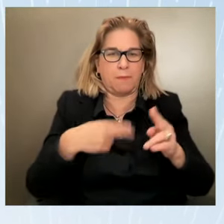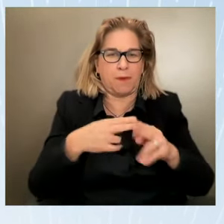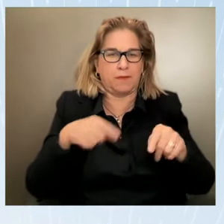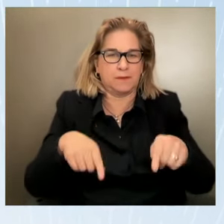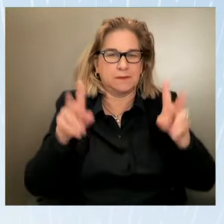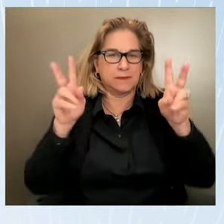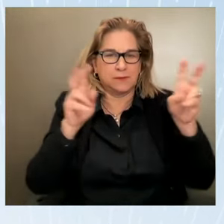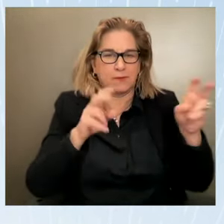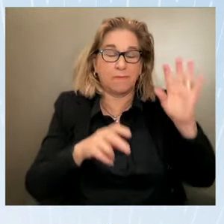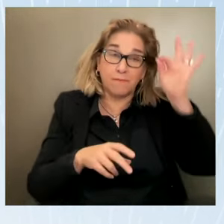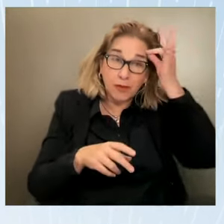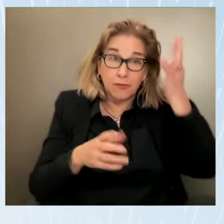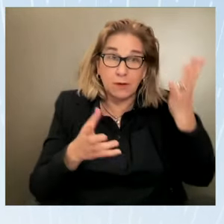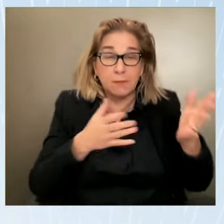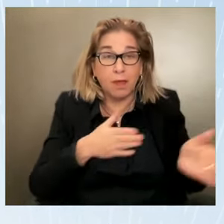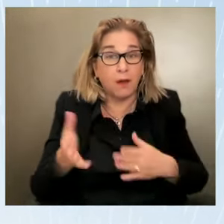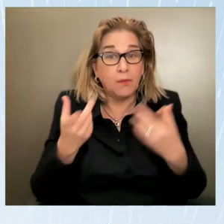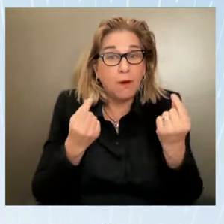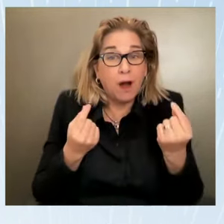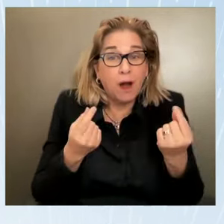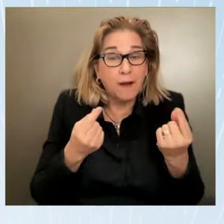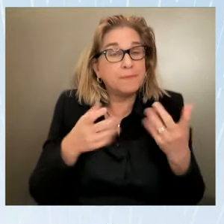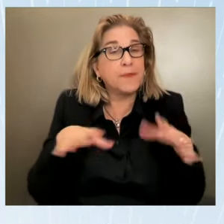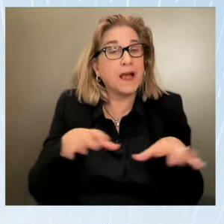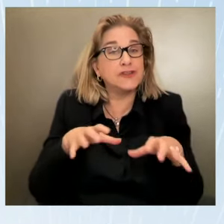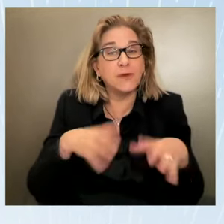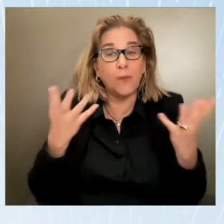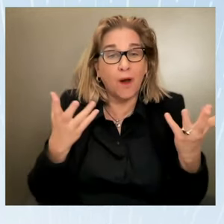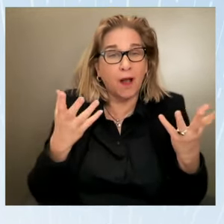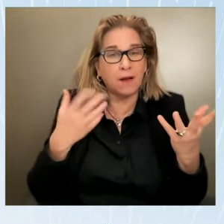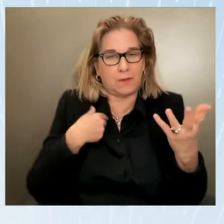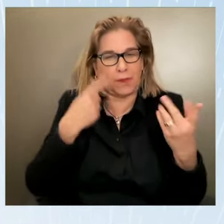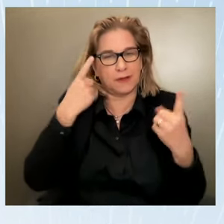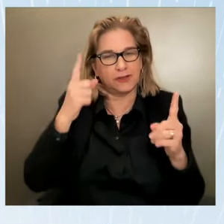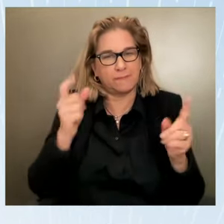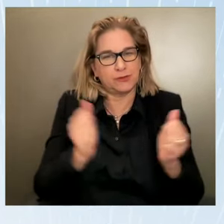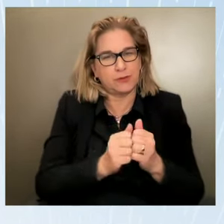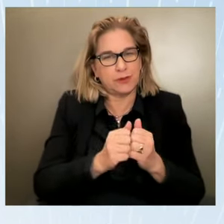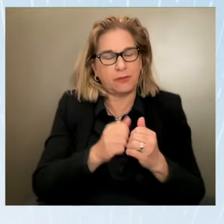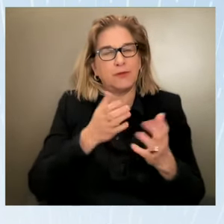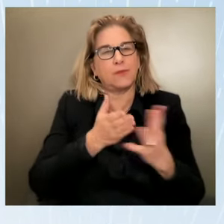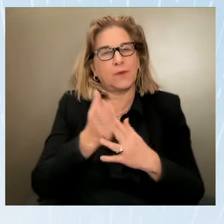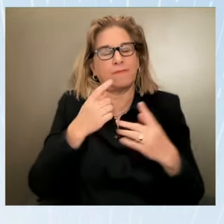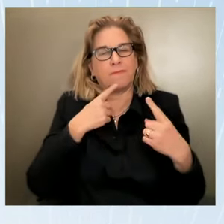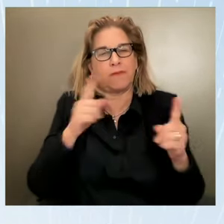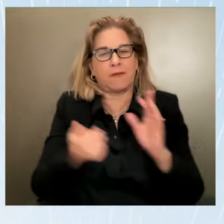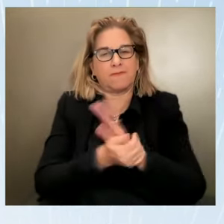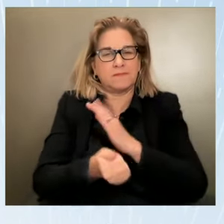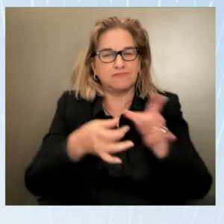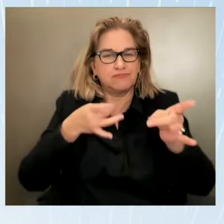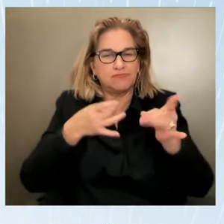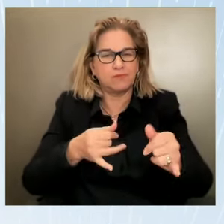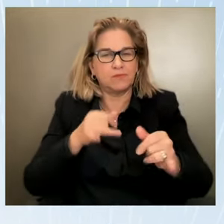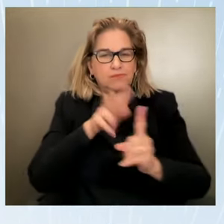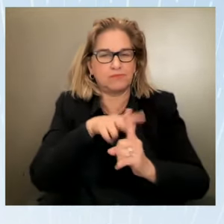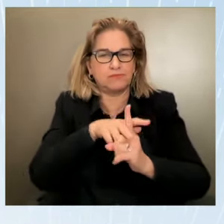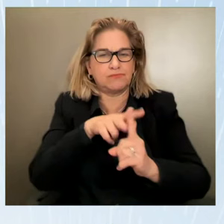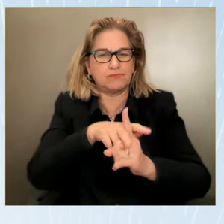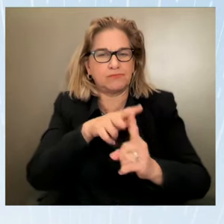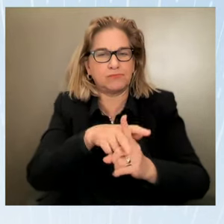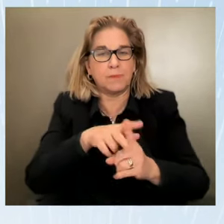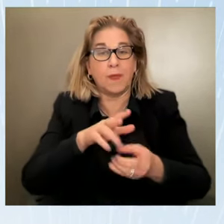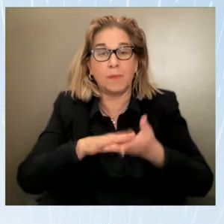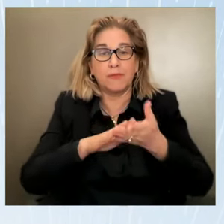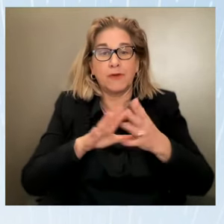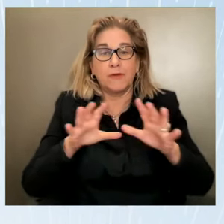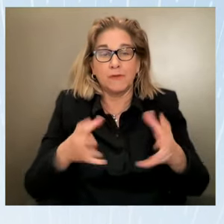more effective implementation. The Senior Policy Operating Group is working to develop an implementation plan to